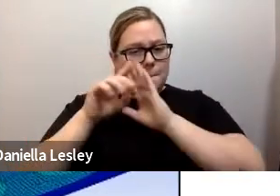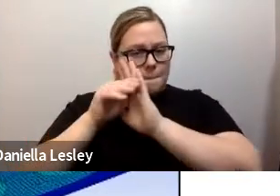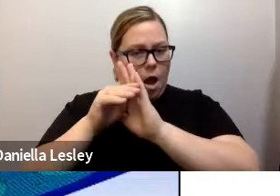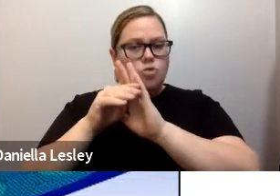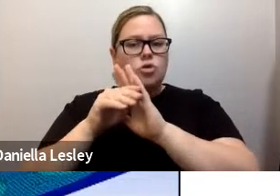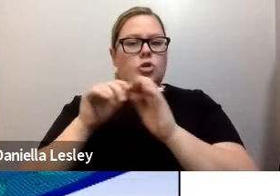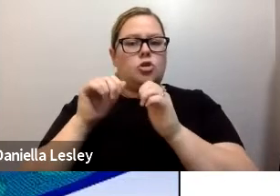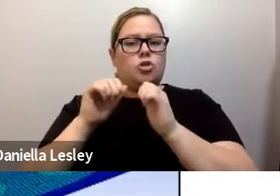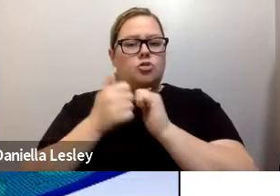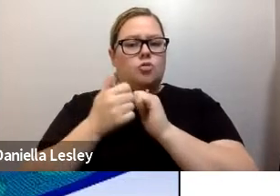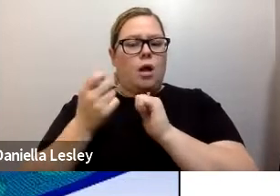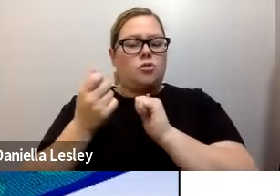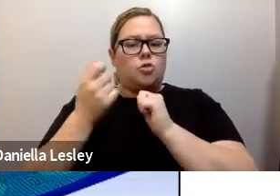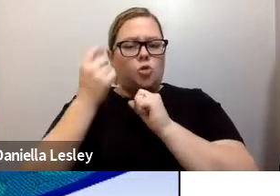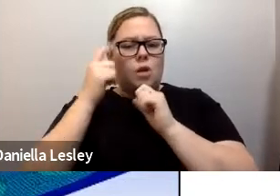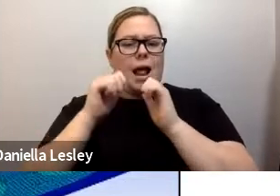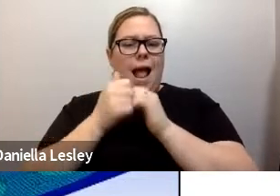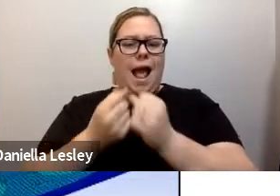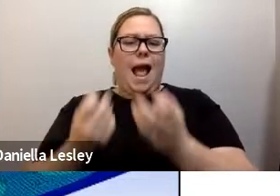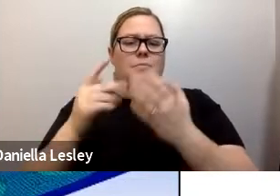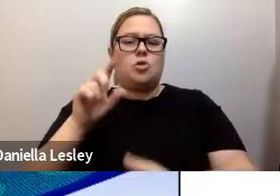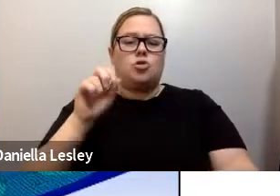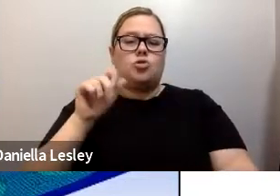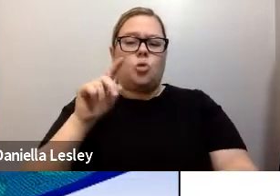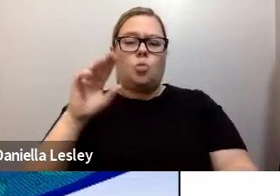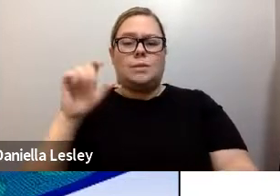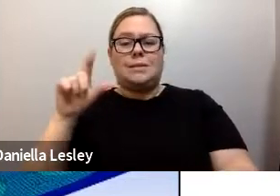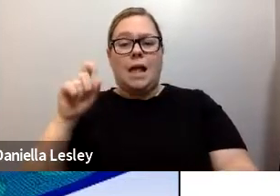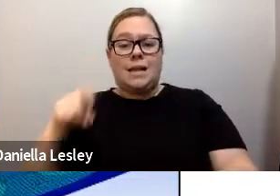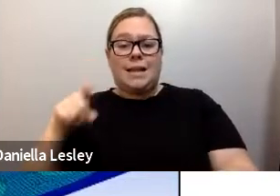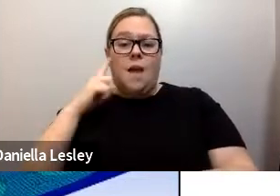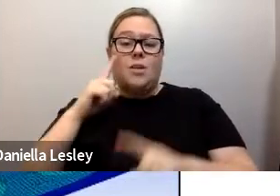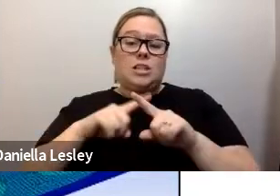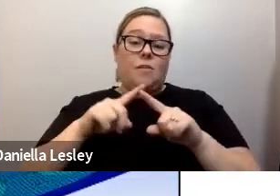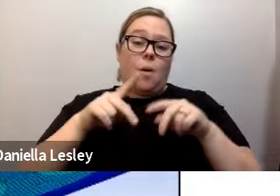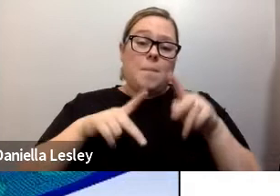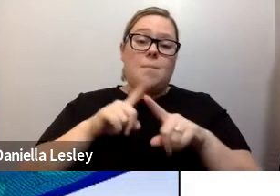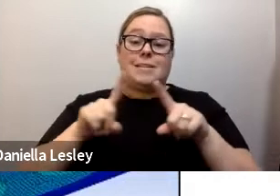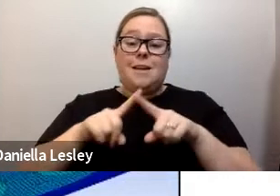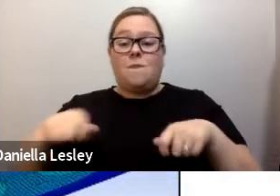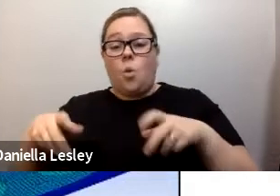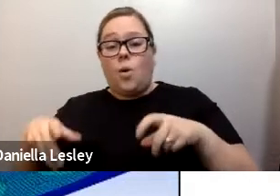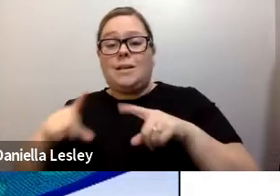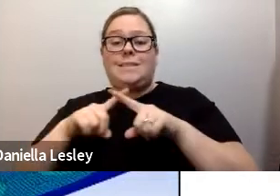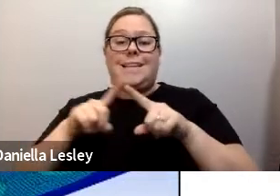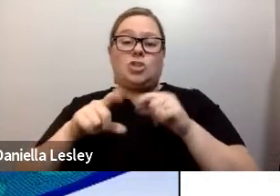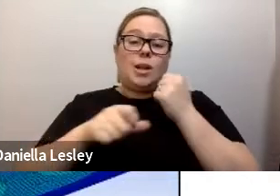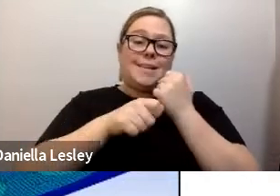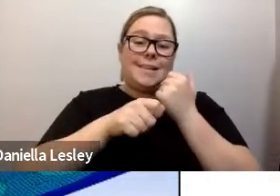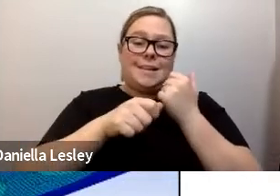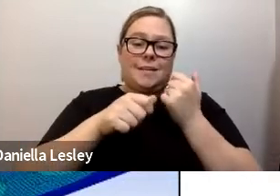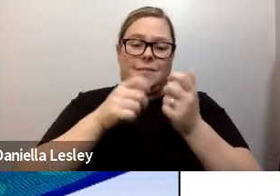load cells do you need to support the weight of different people, different wheelchairs, different assistive devices, things like